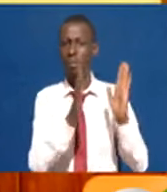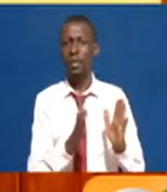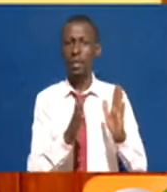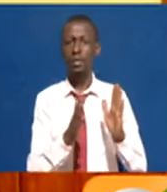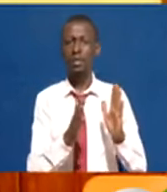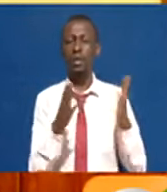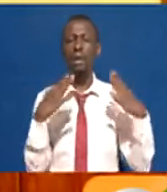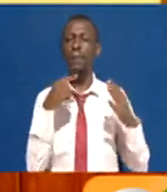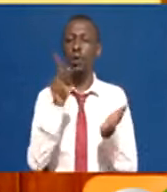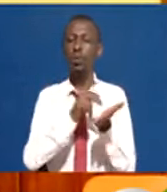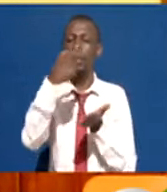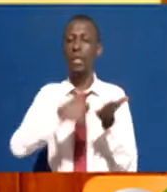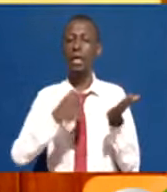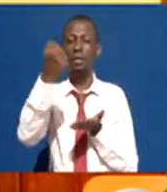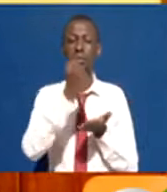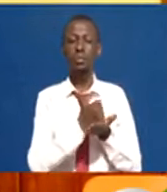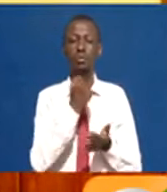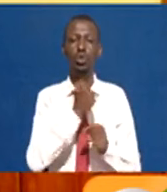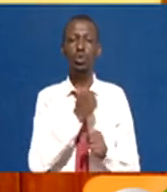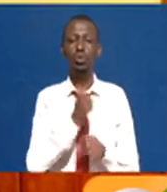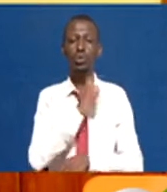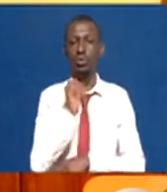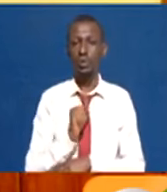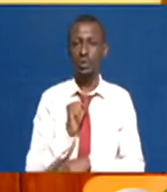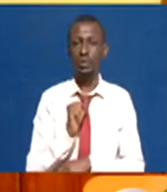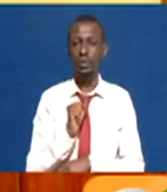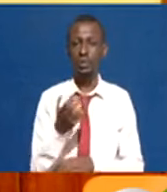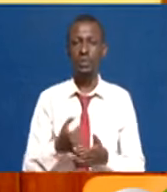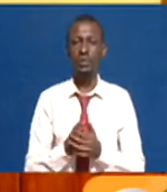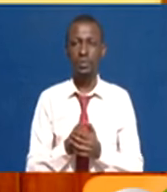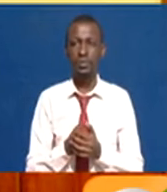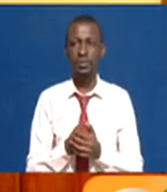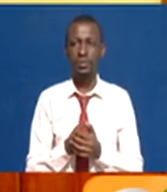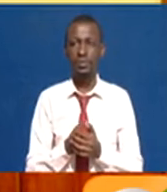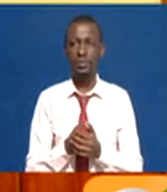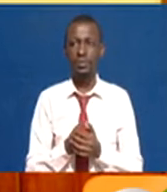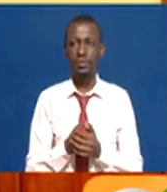by taxpayers. We have got a very, very, very efficient